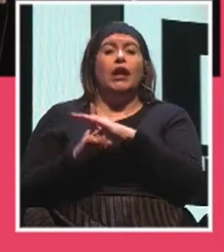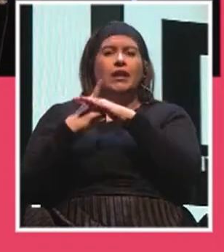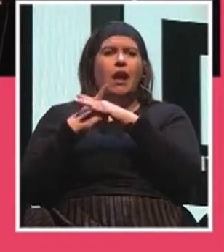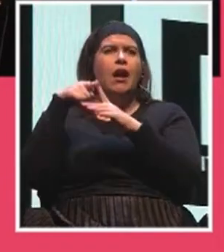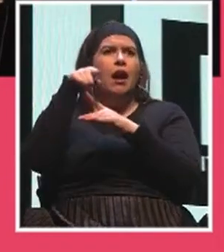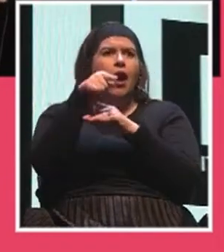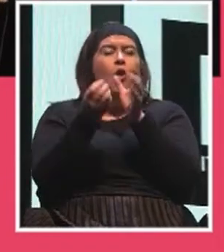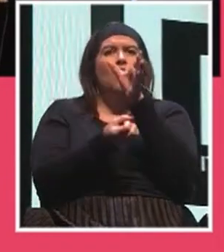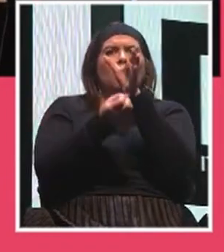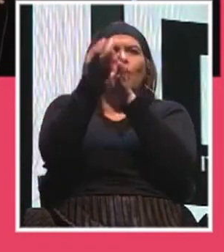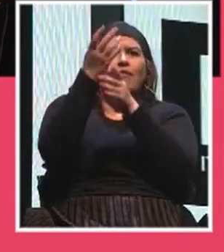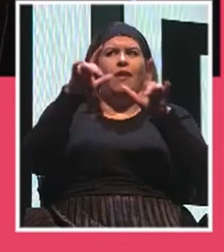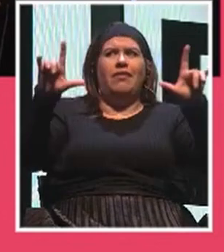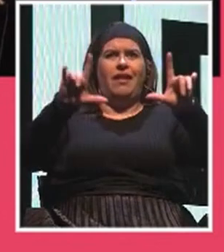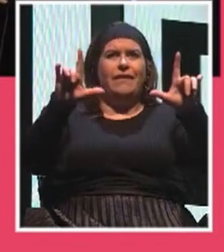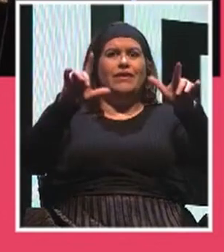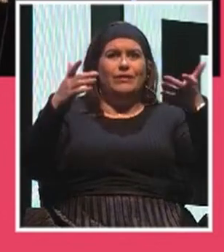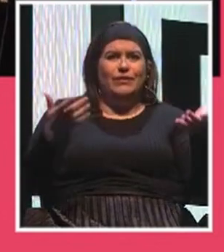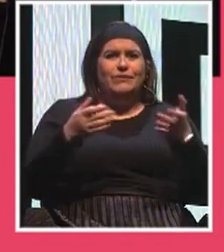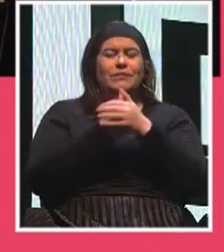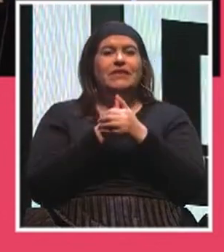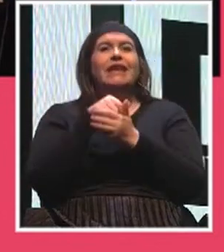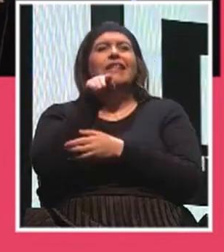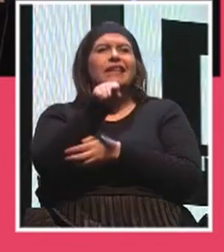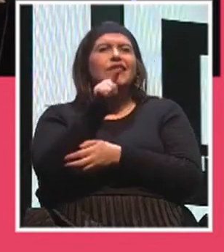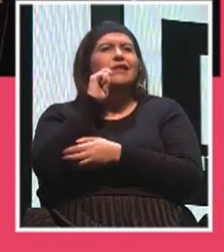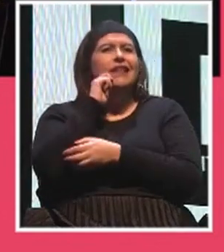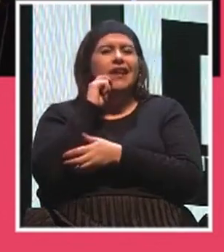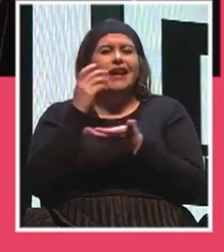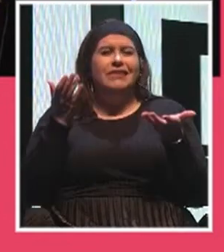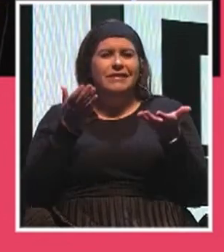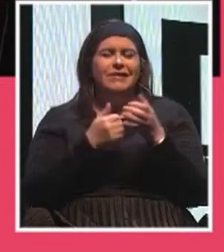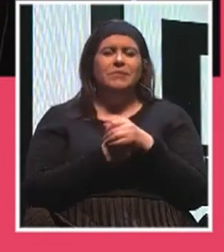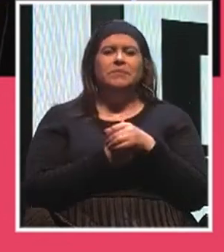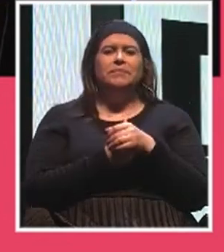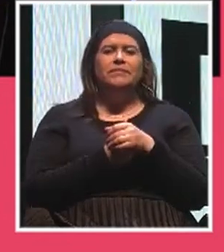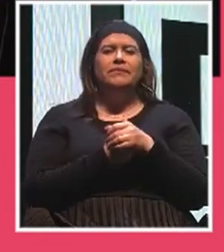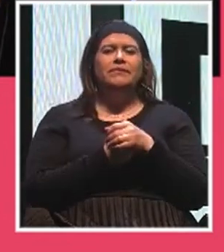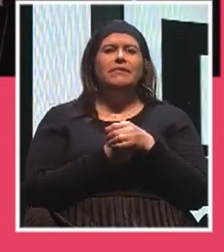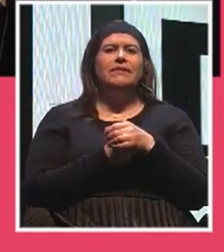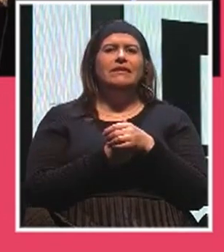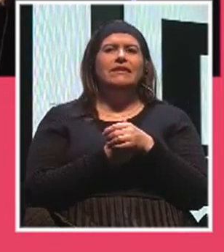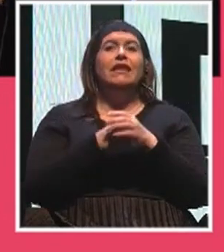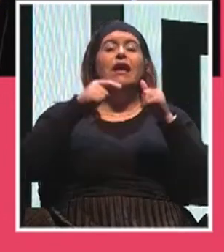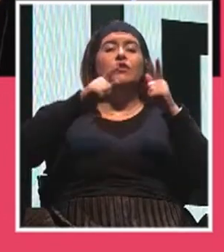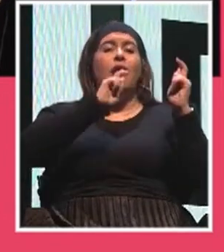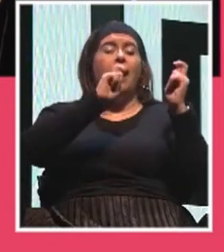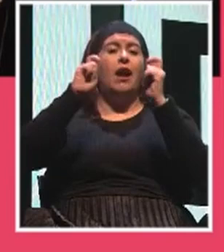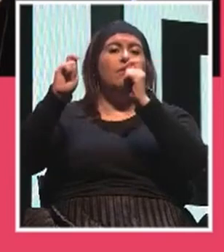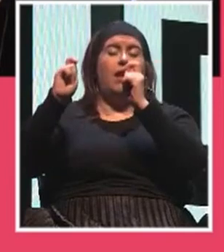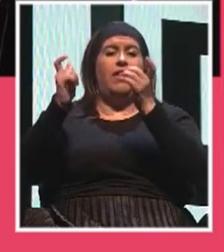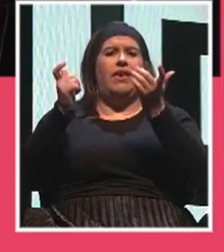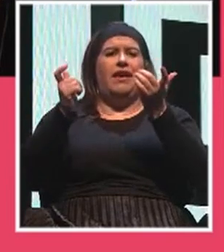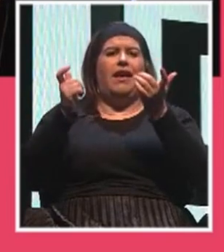And what that refers to, and this was an advertising campaign, and it basically